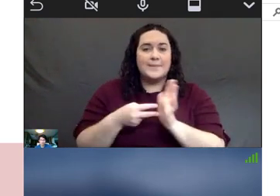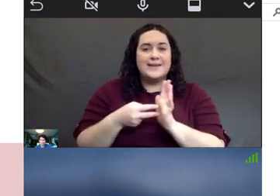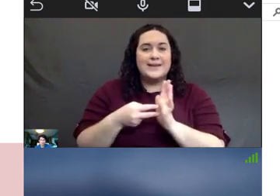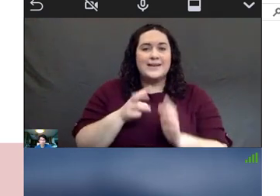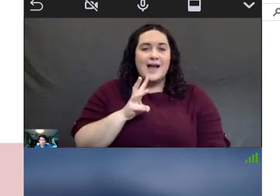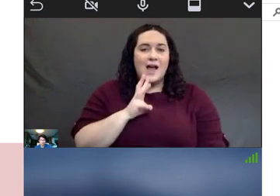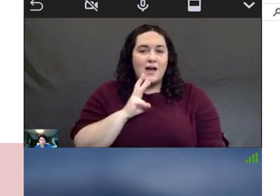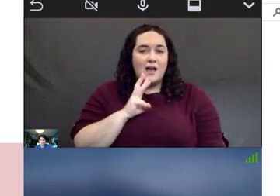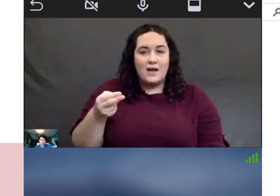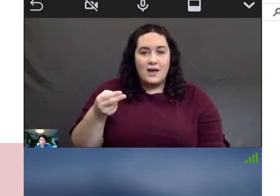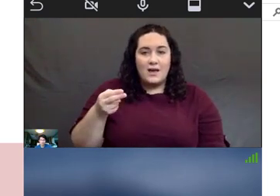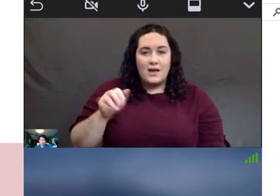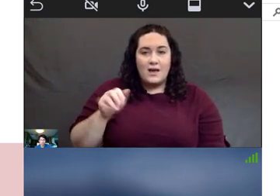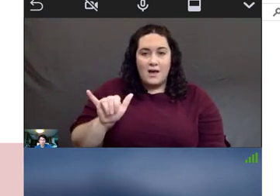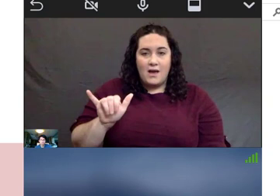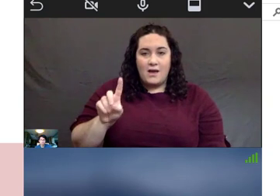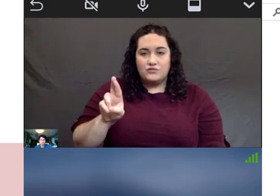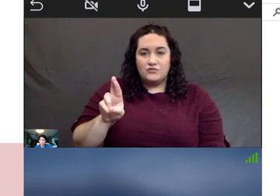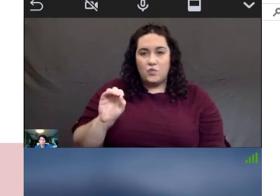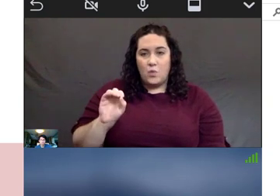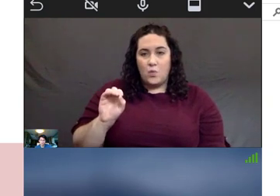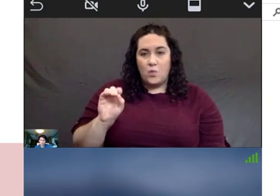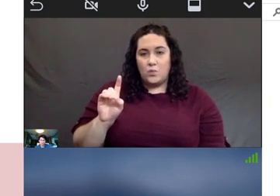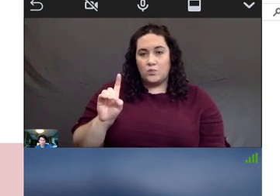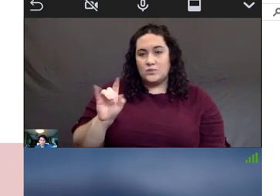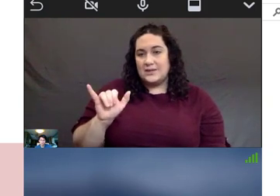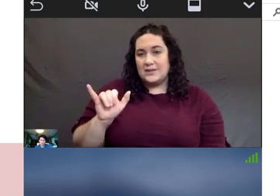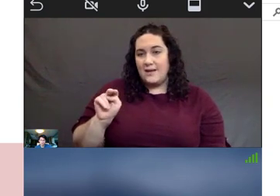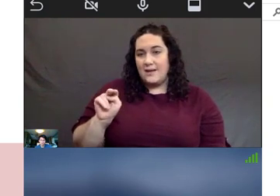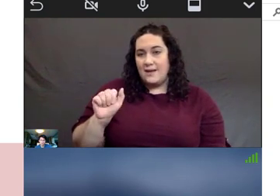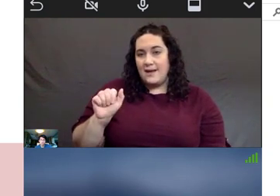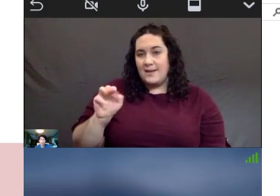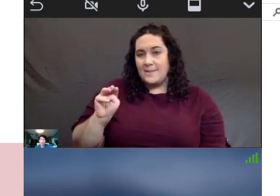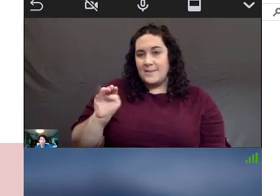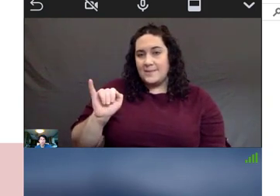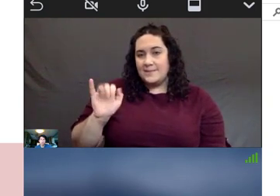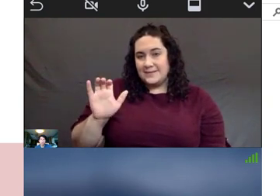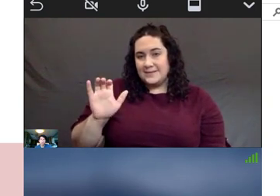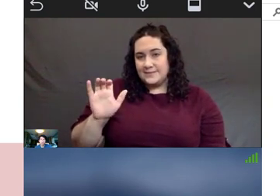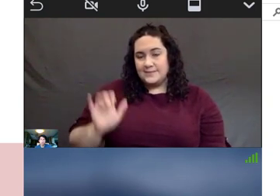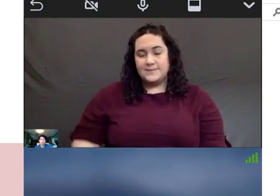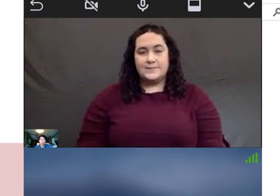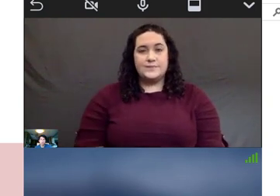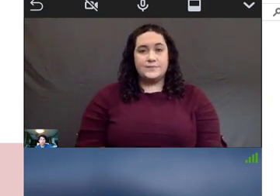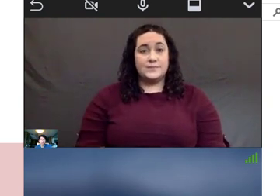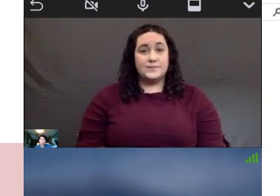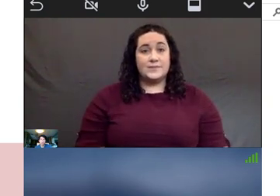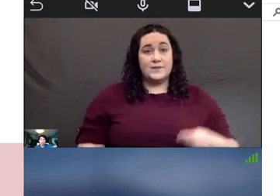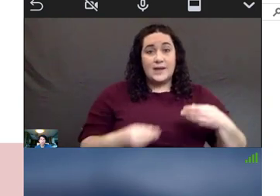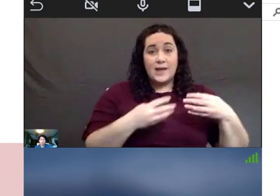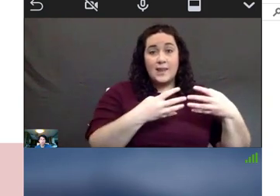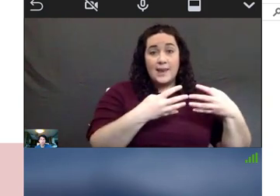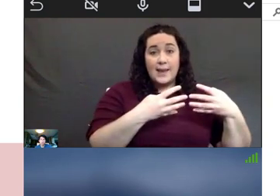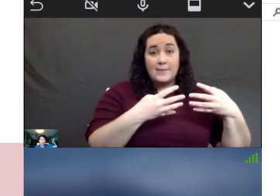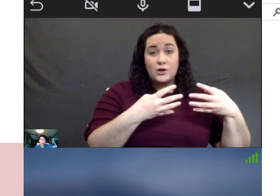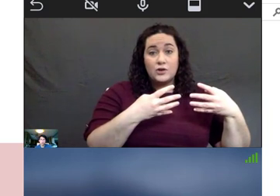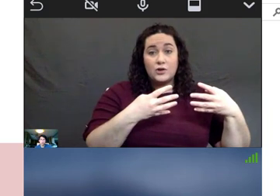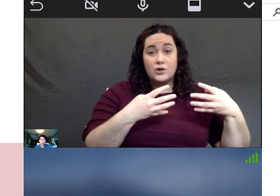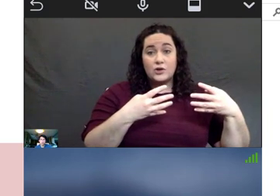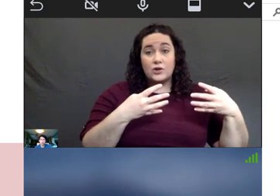Right? And like you said, if it's a laminar flow, you sort of get this parabolic flow that we're used to.